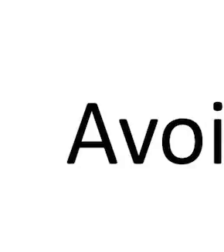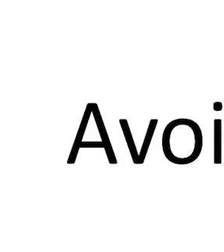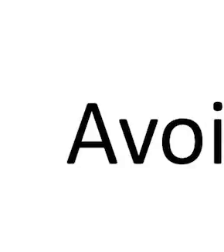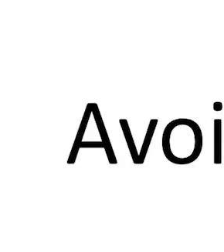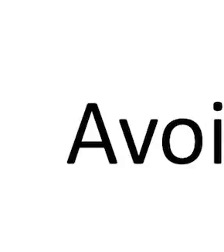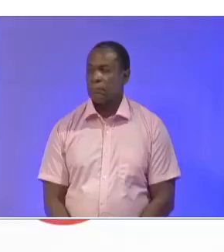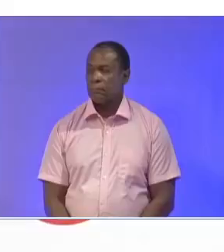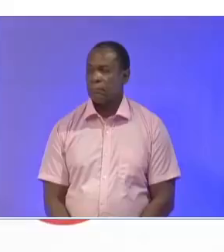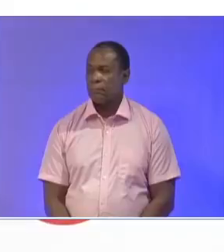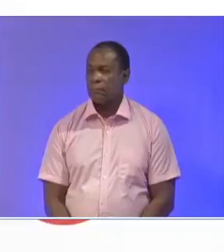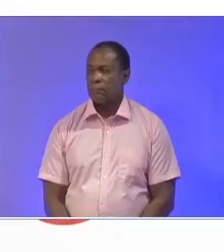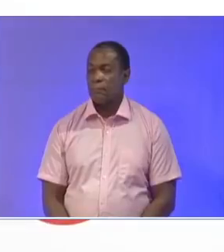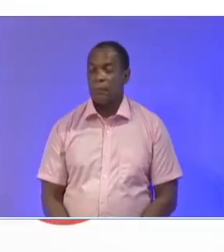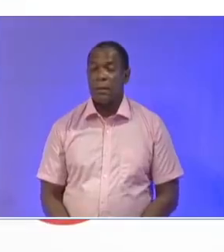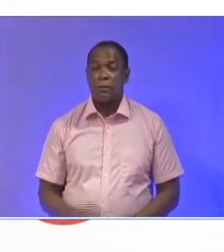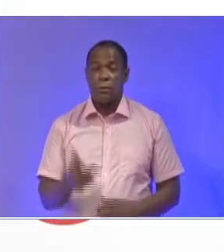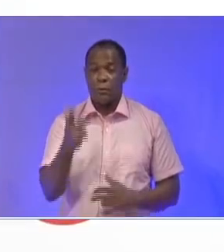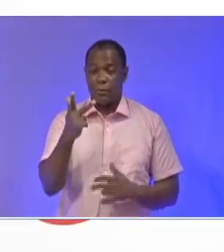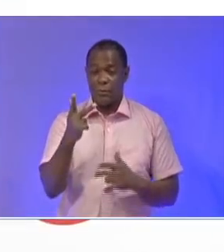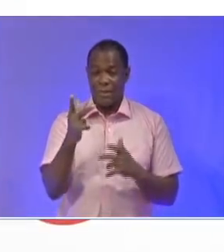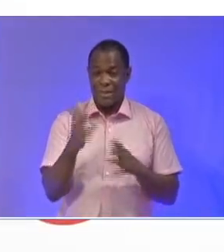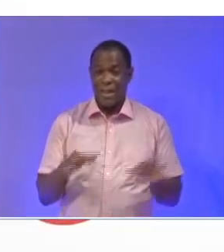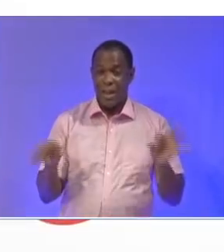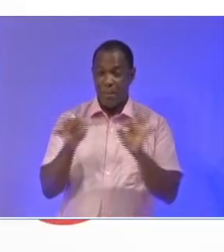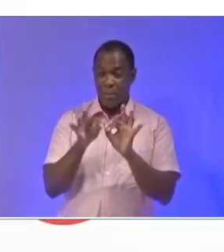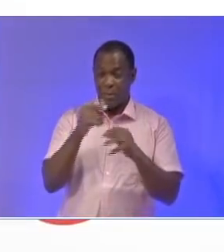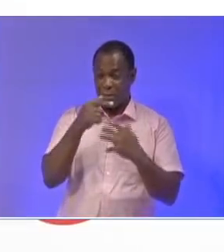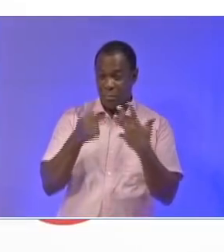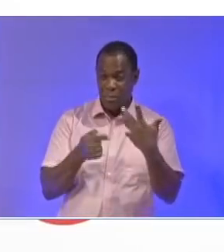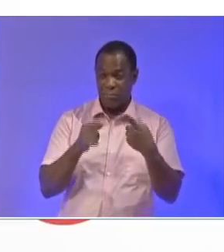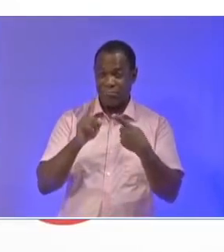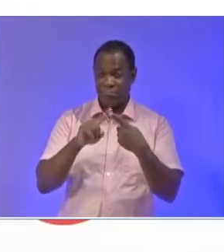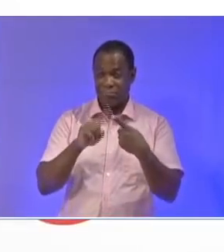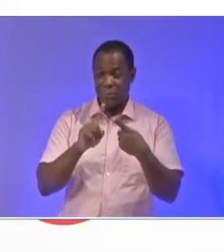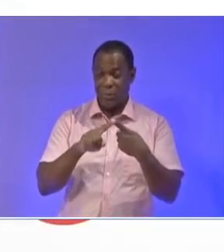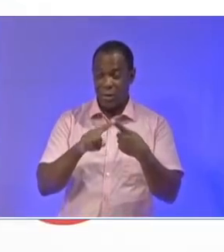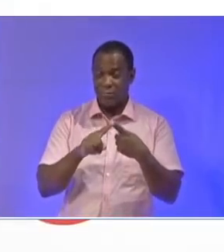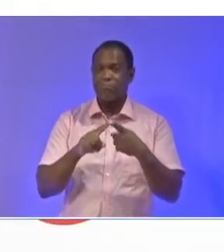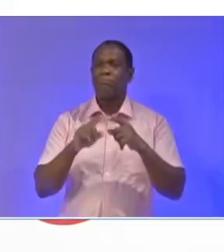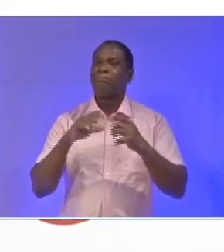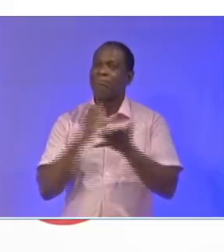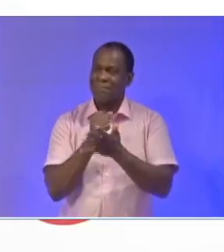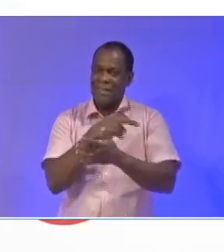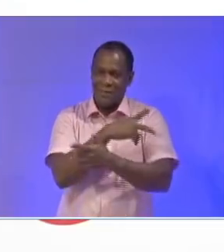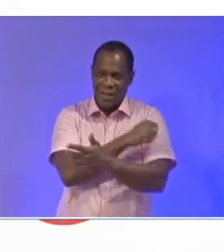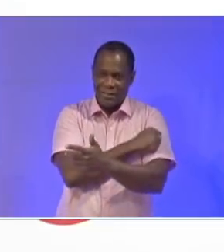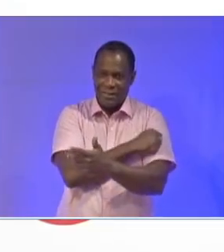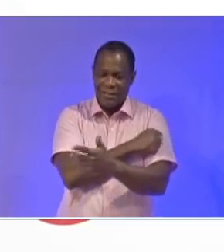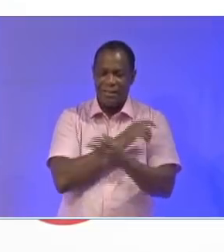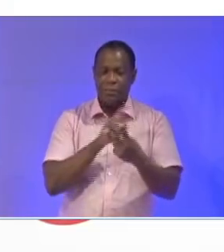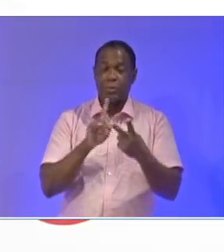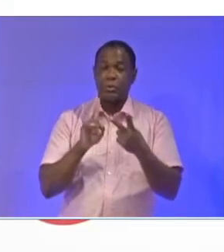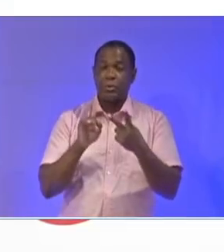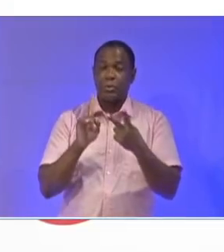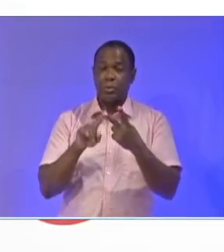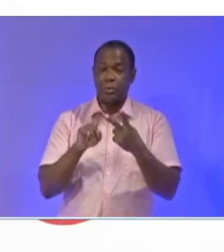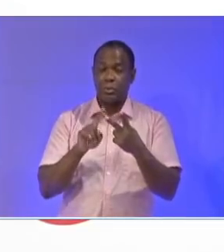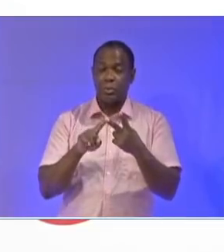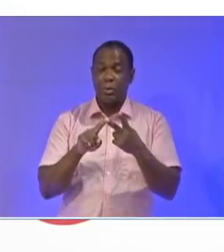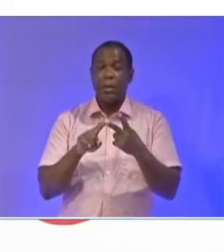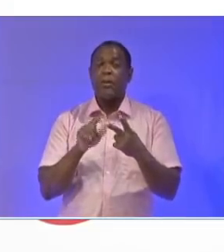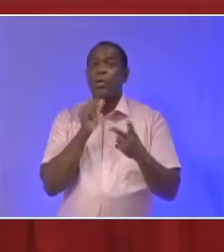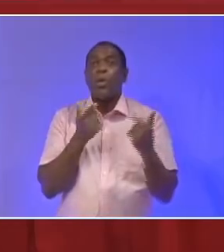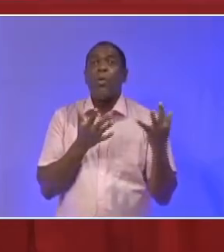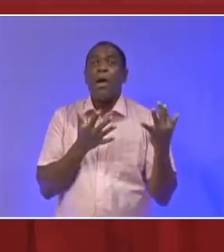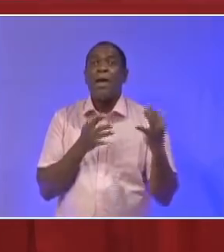treatment protocols. So thank you very much. And thank you very much, Dr. Suraj. I now hand you